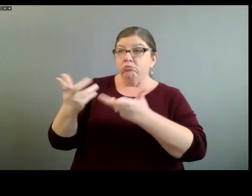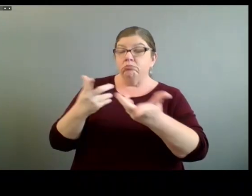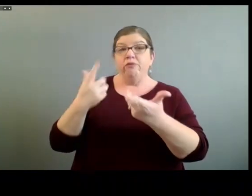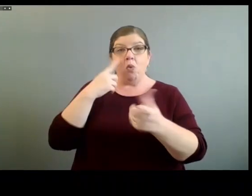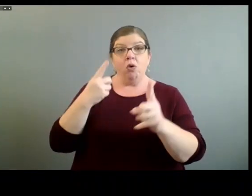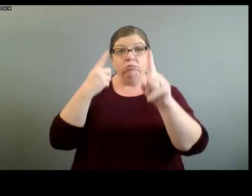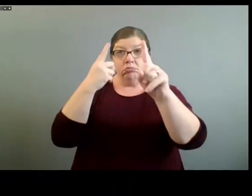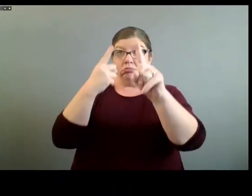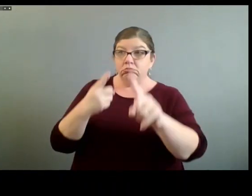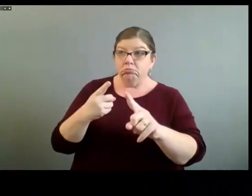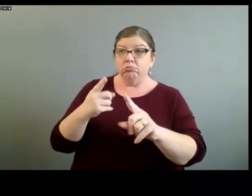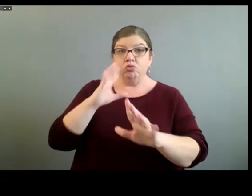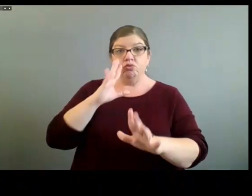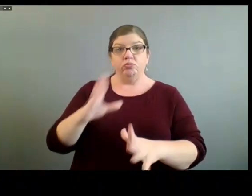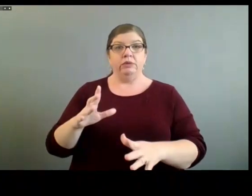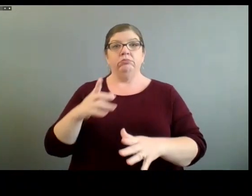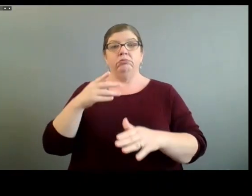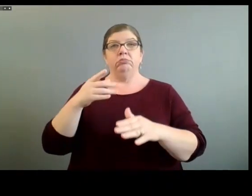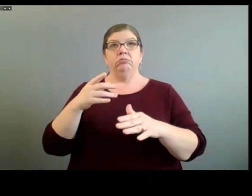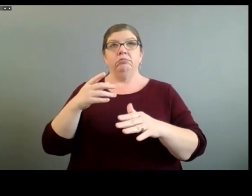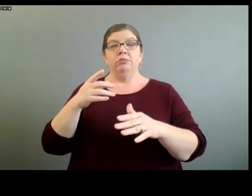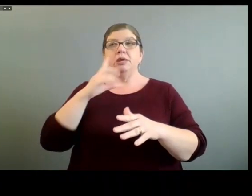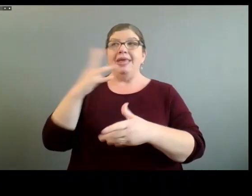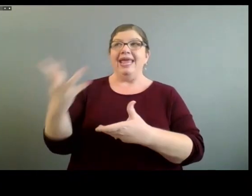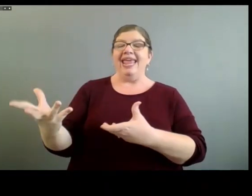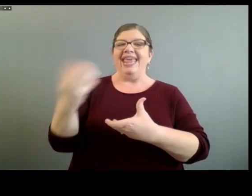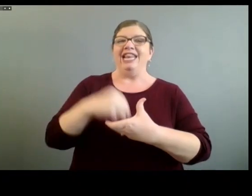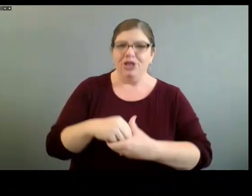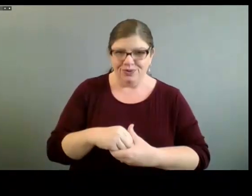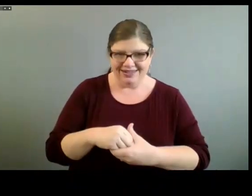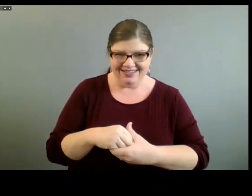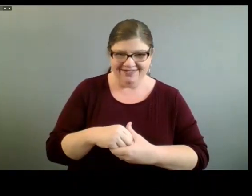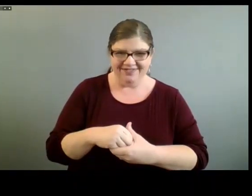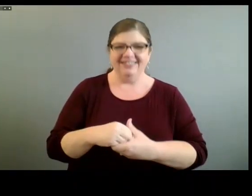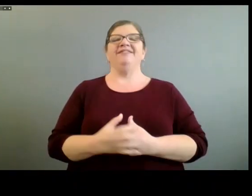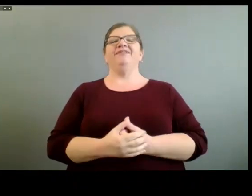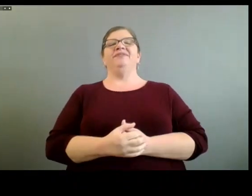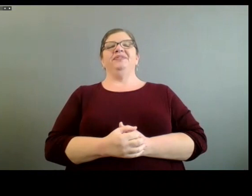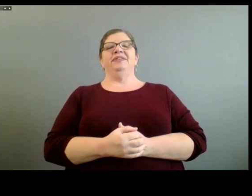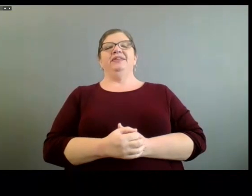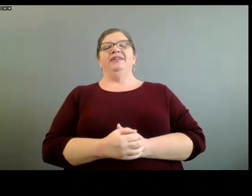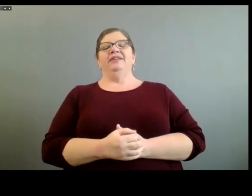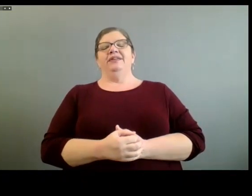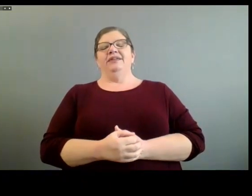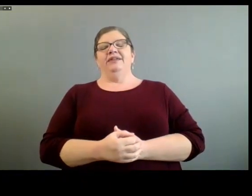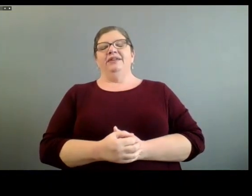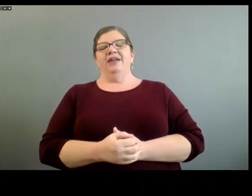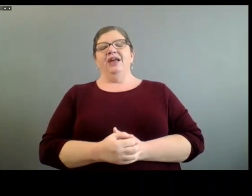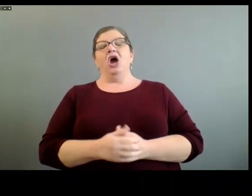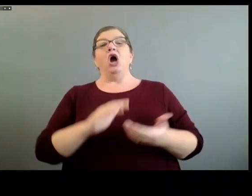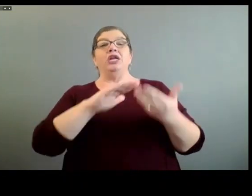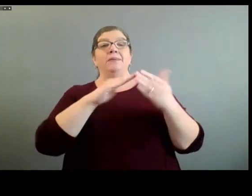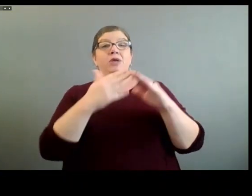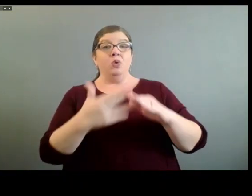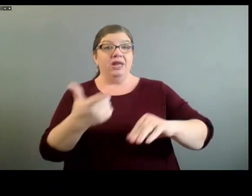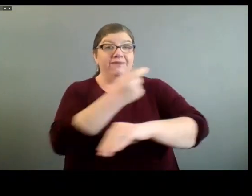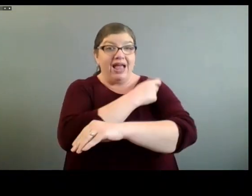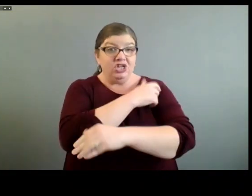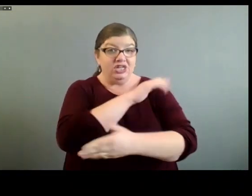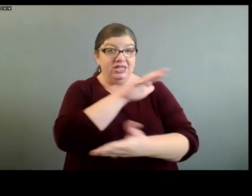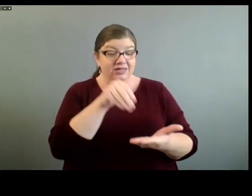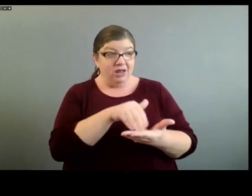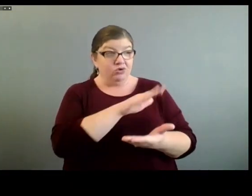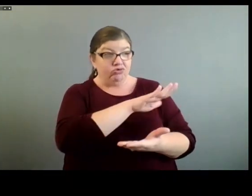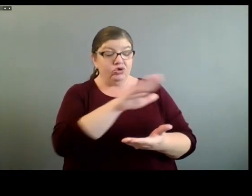be to be inclusive. Our community vaccination clinics are careful